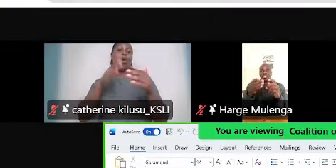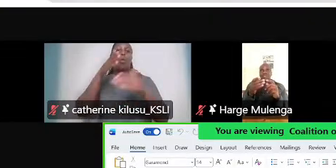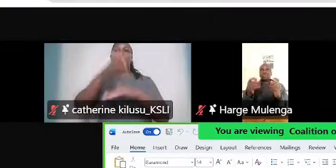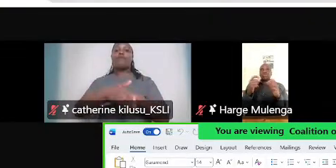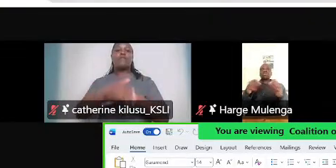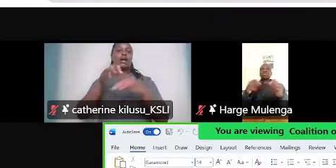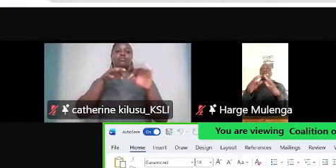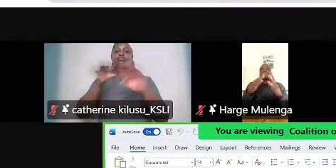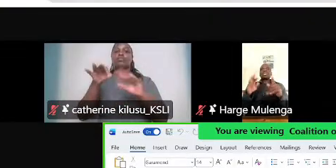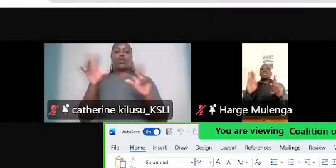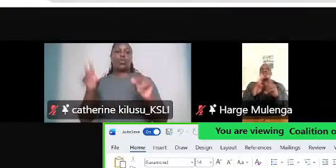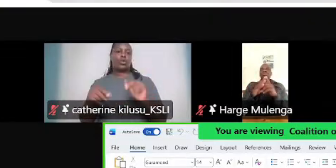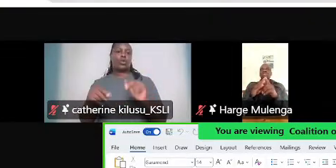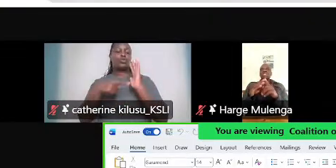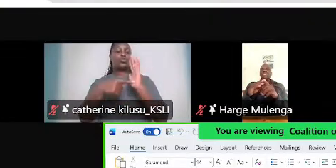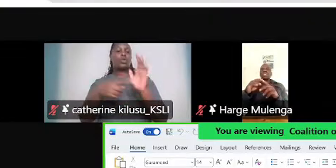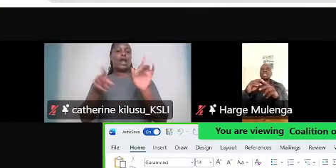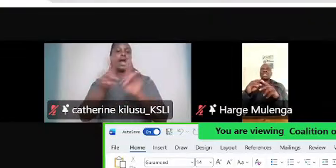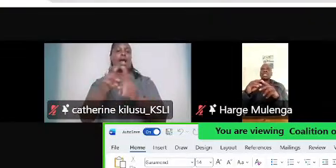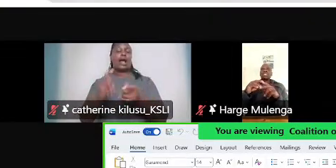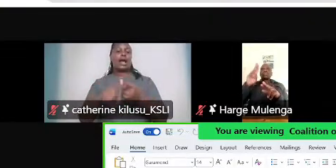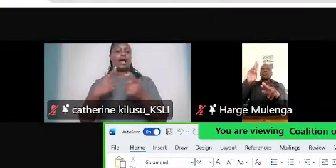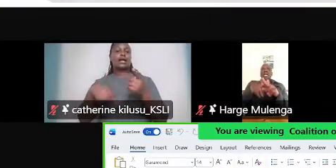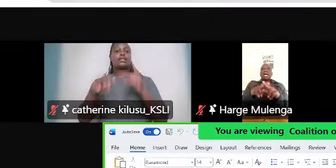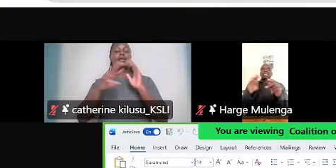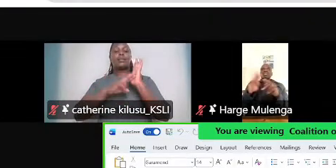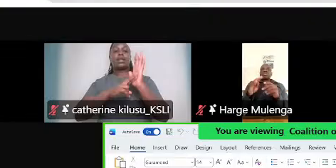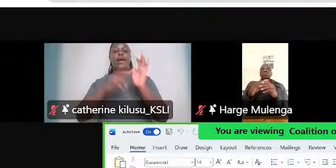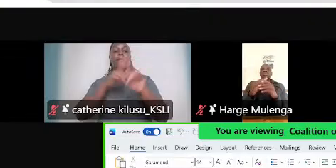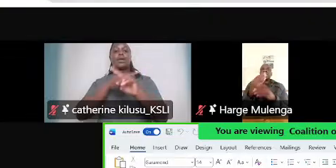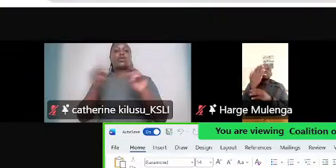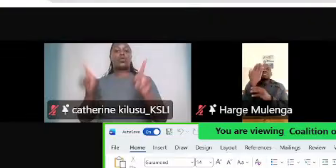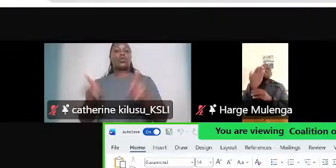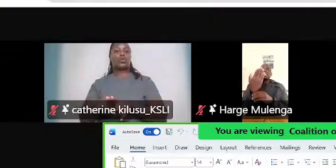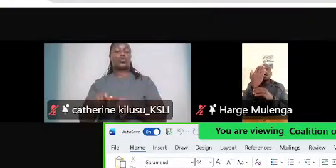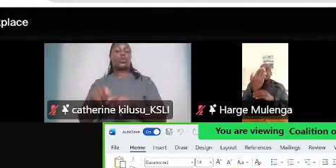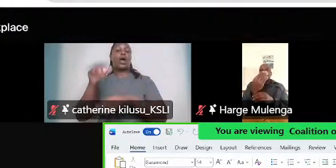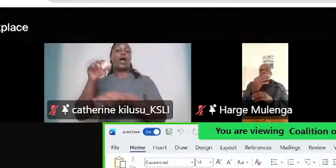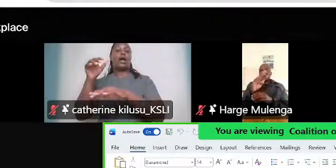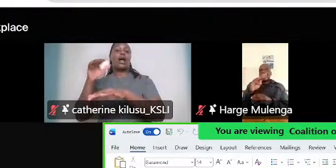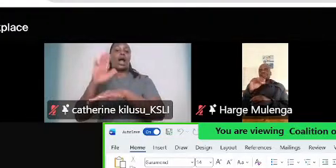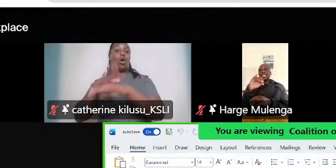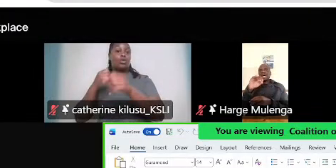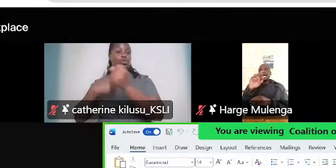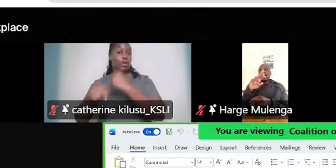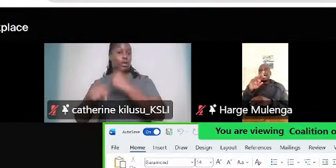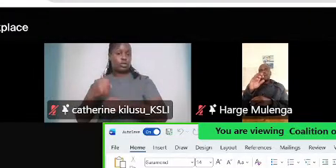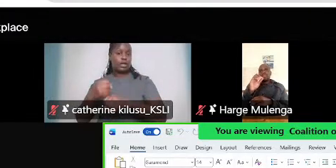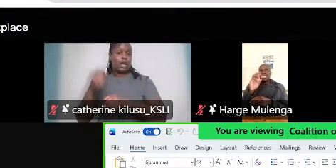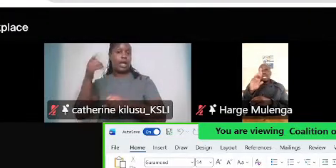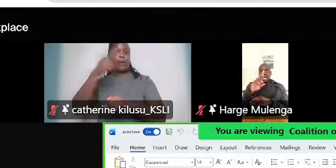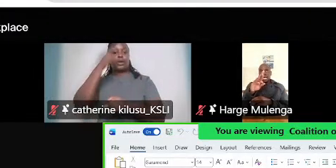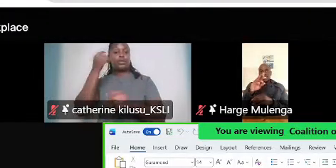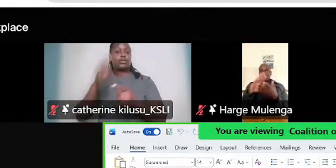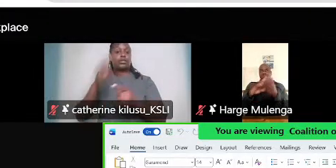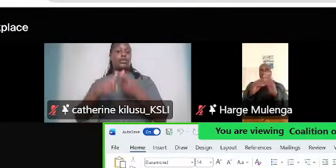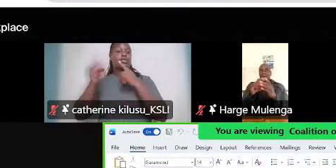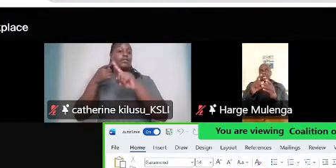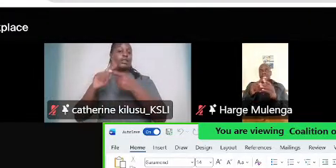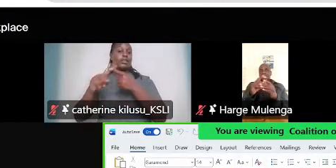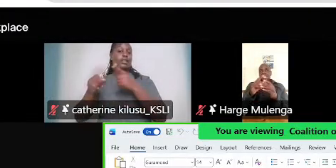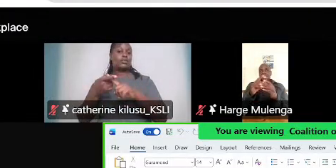mirror, but also as a call to action. I would say a mirror because now reflecting on the structural